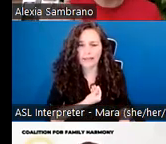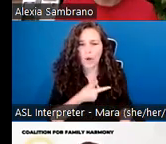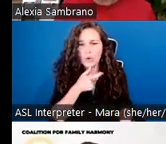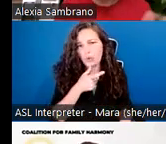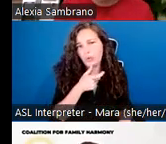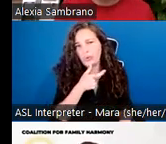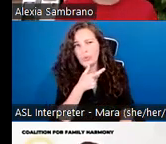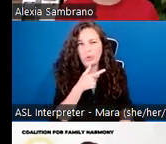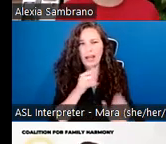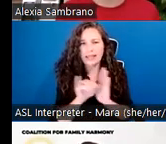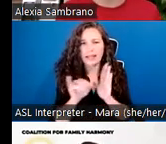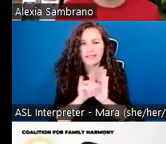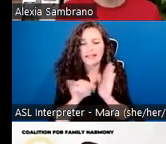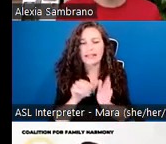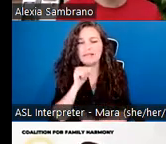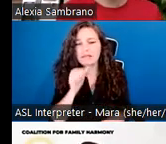where it gets a little muddy.